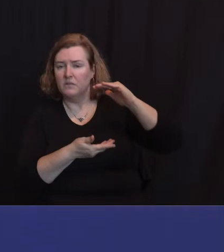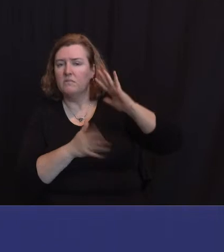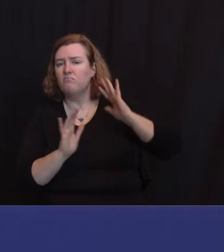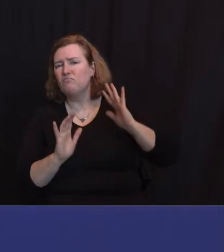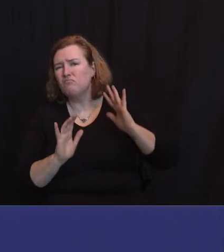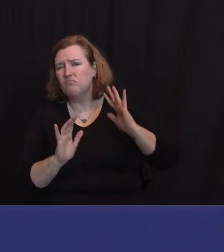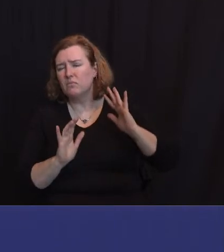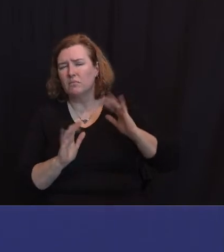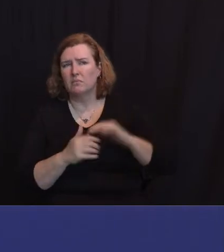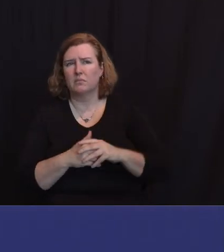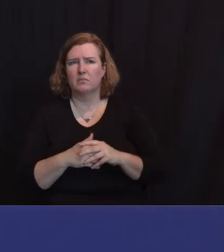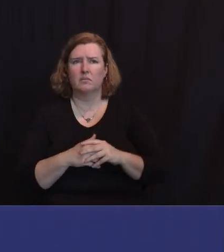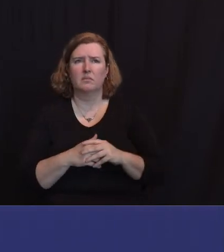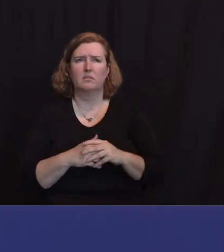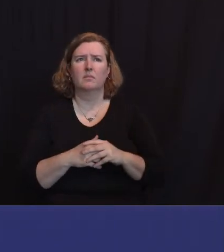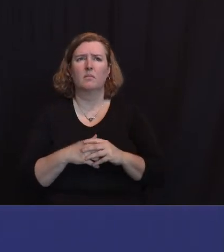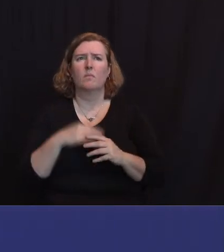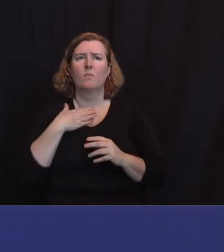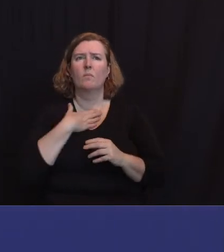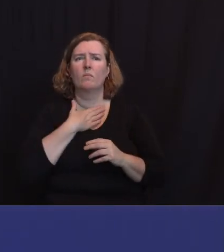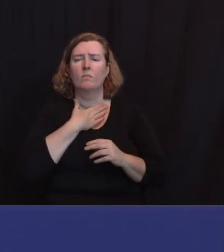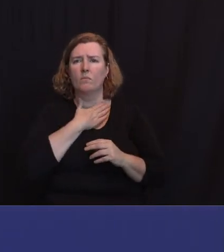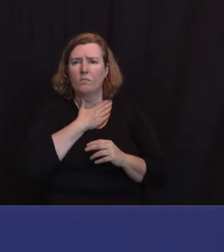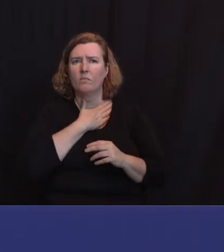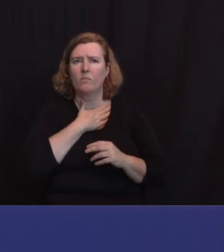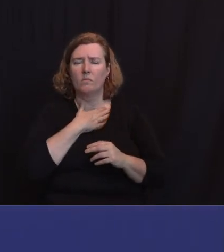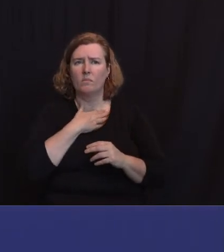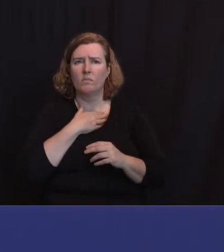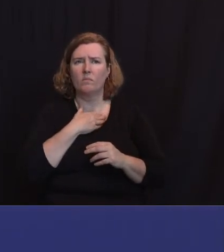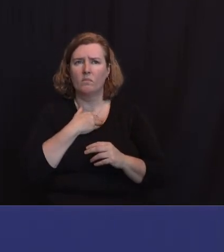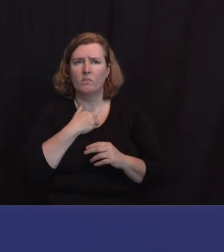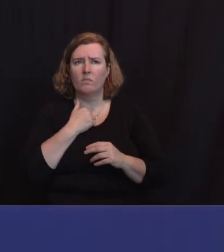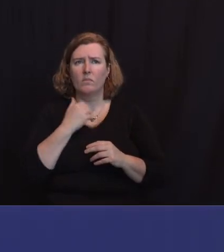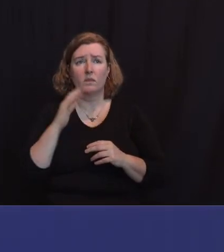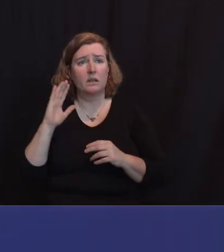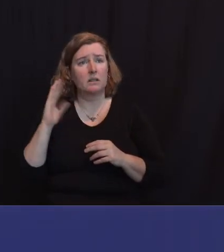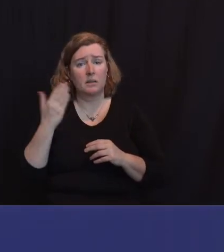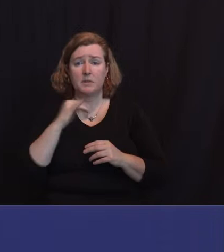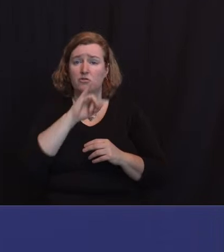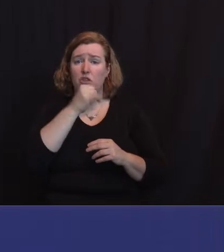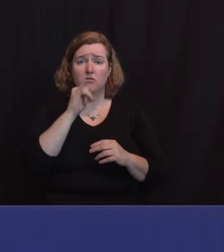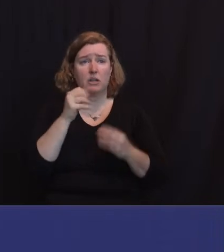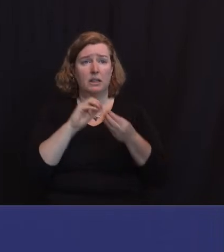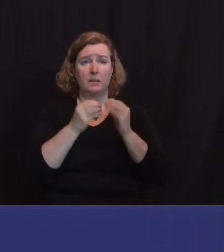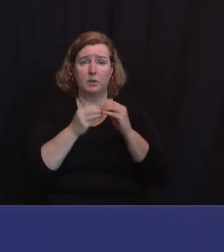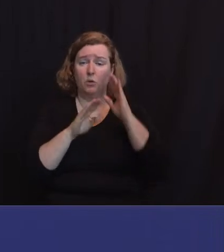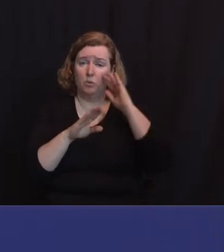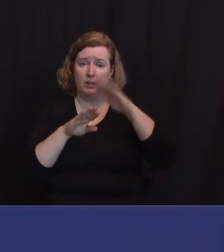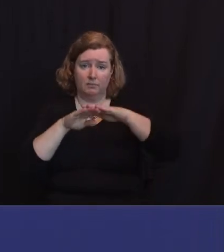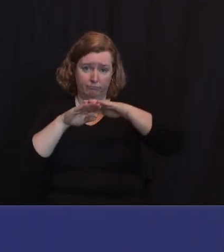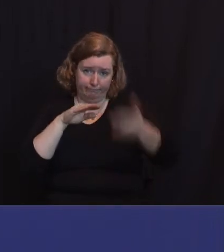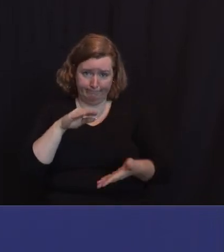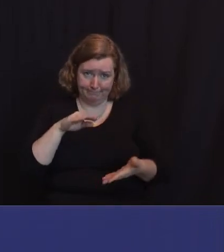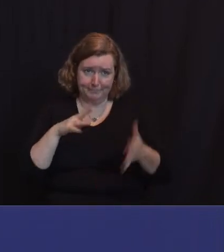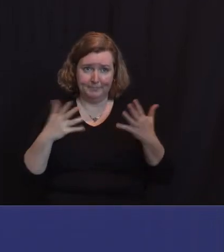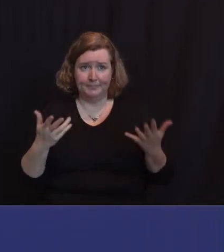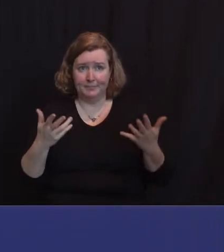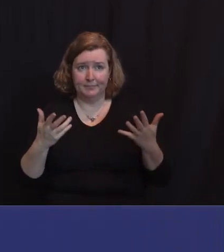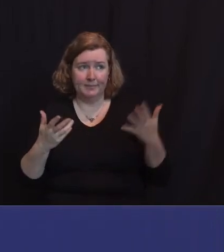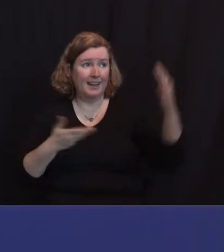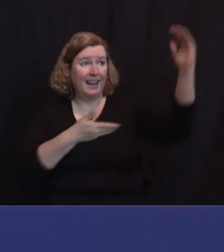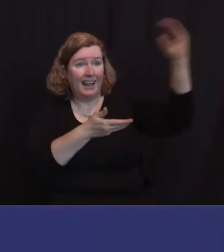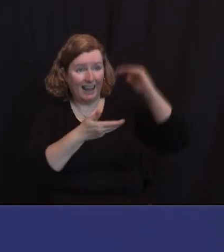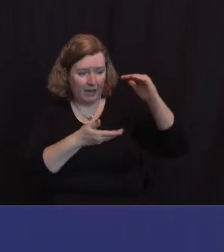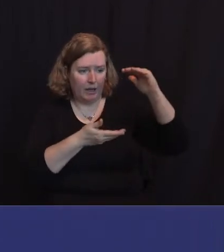to have. I'm here to say, based on what we're hearing, the J&J numbers are going down dramatically from this week to next for everybody,